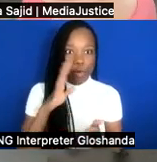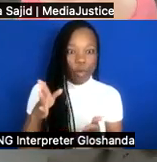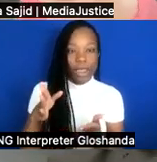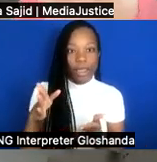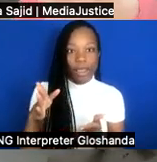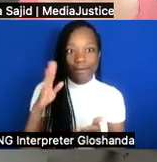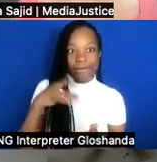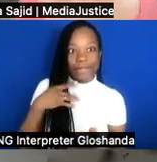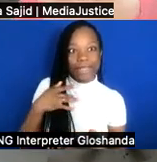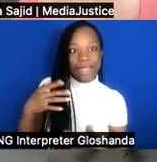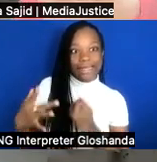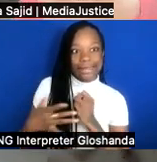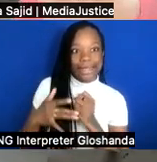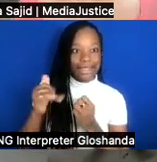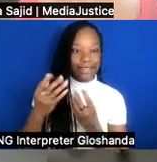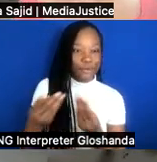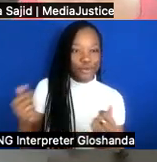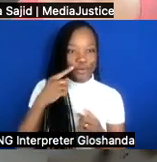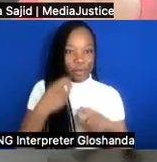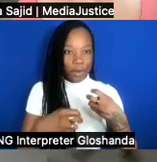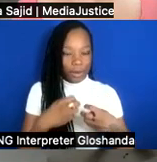solution. I really appreciate you highlighting that.